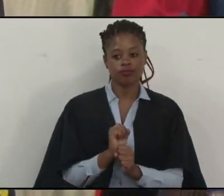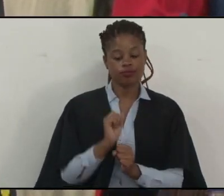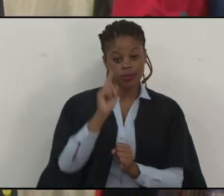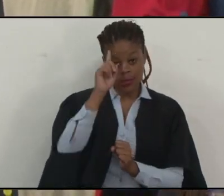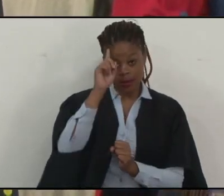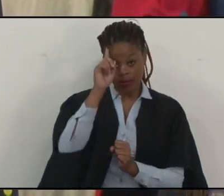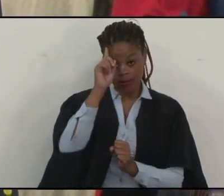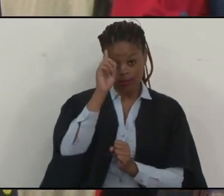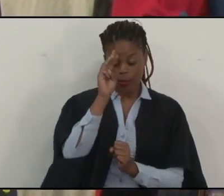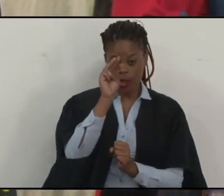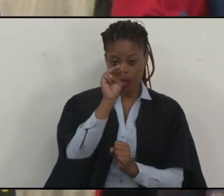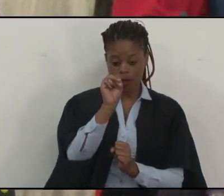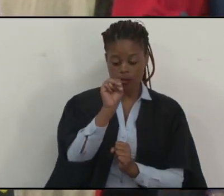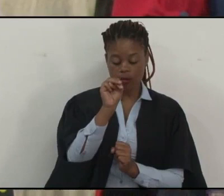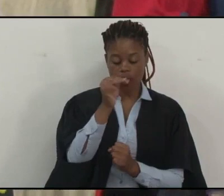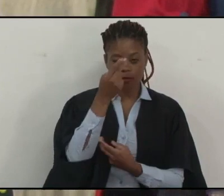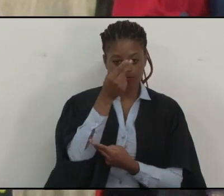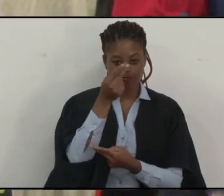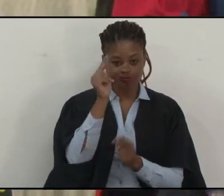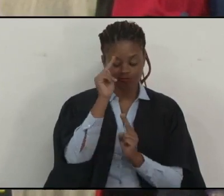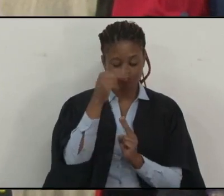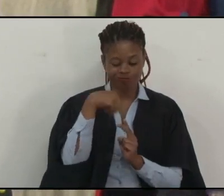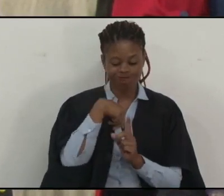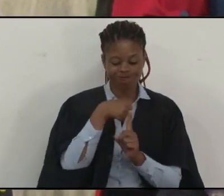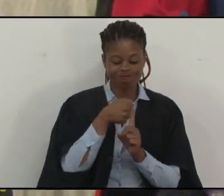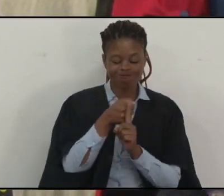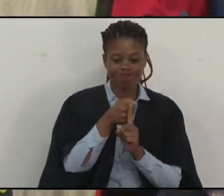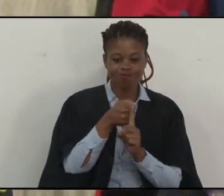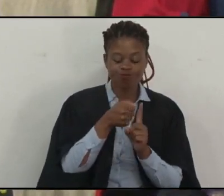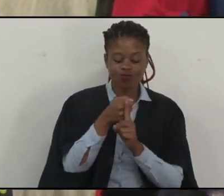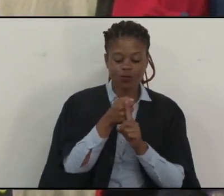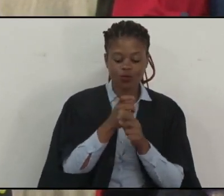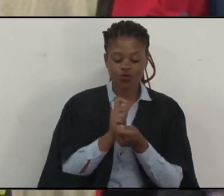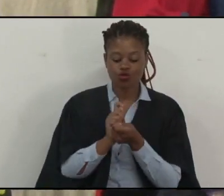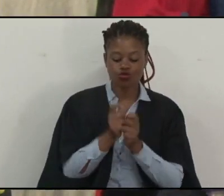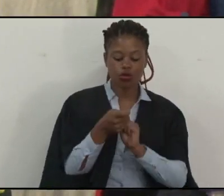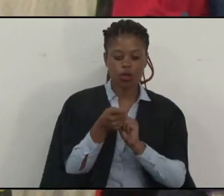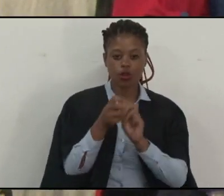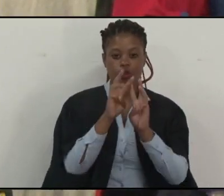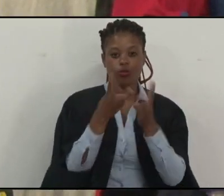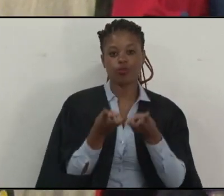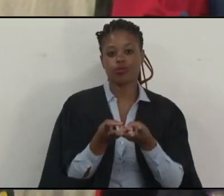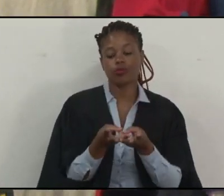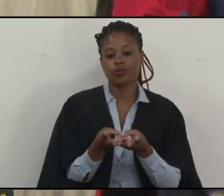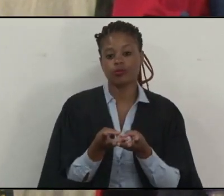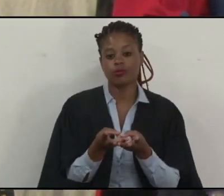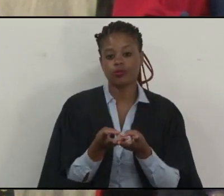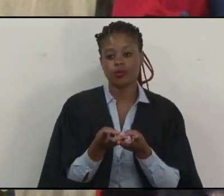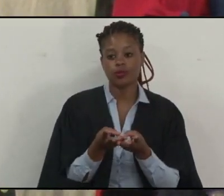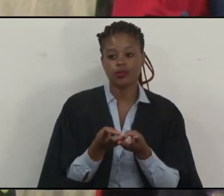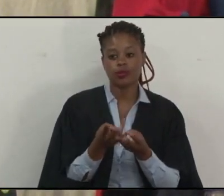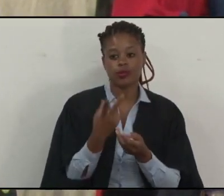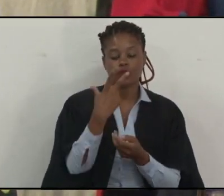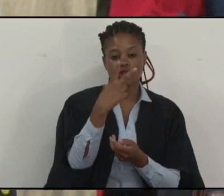As Nelson Mandela University, we strive to change the world.